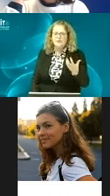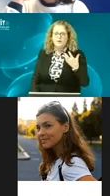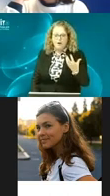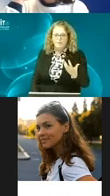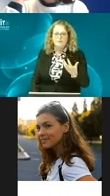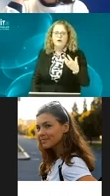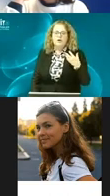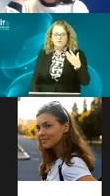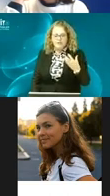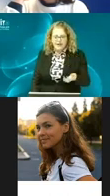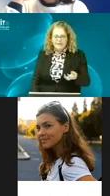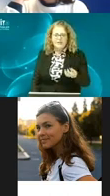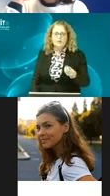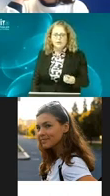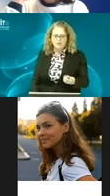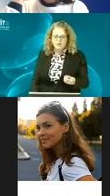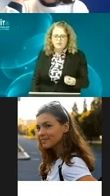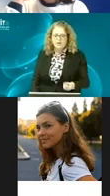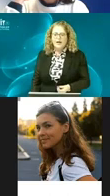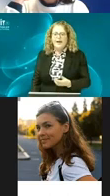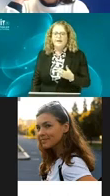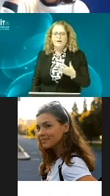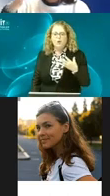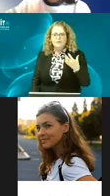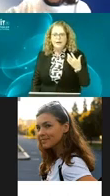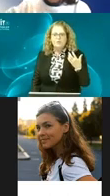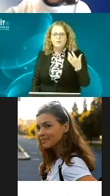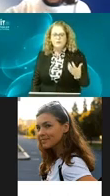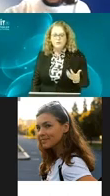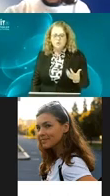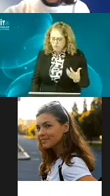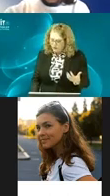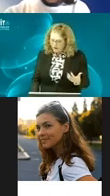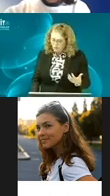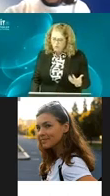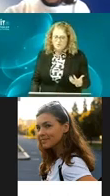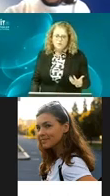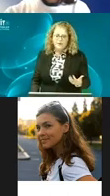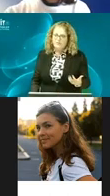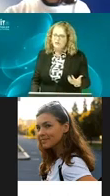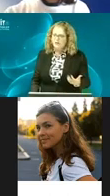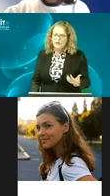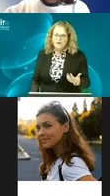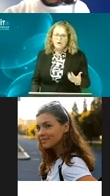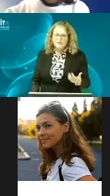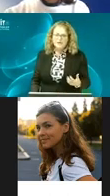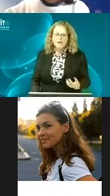that met the requirement of the lady that we interviewed and what they wanted to choose. And we even